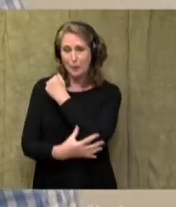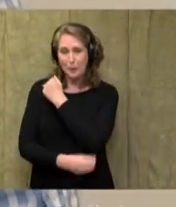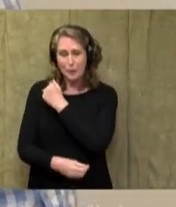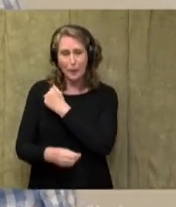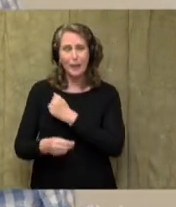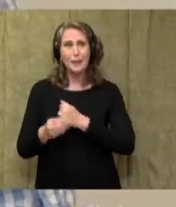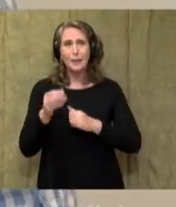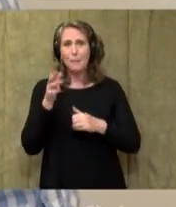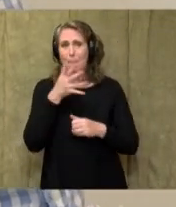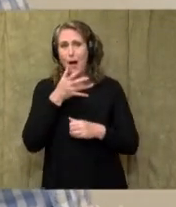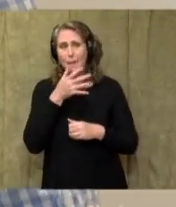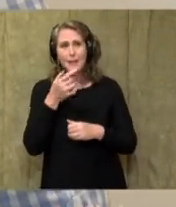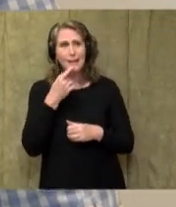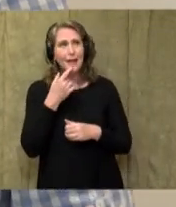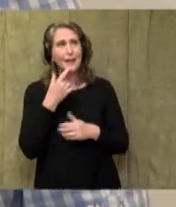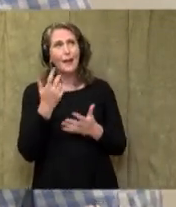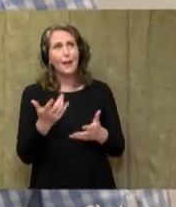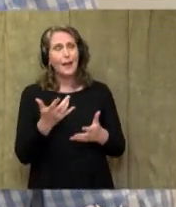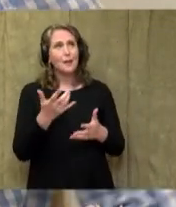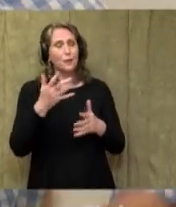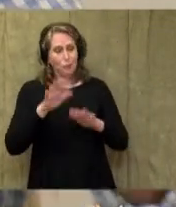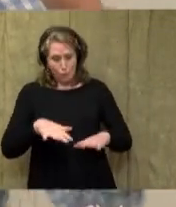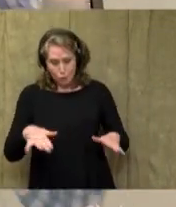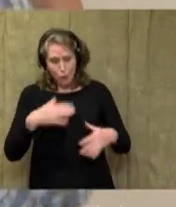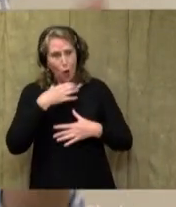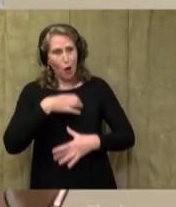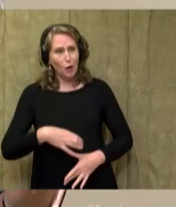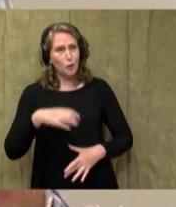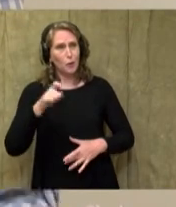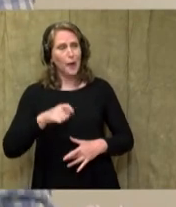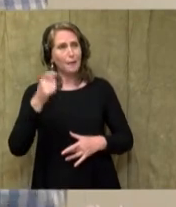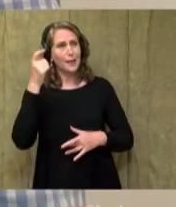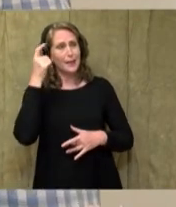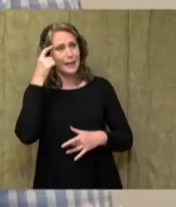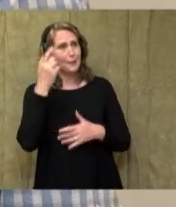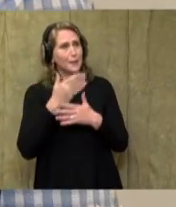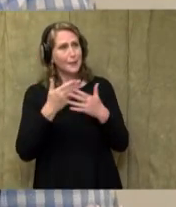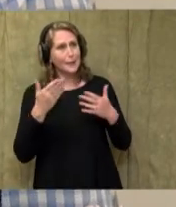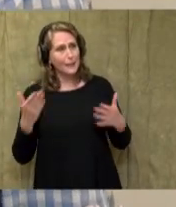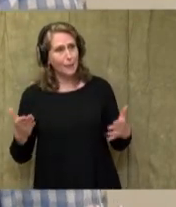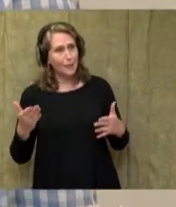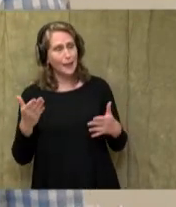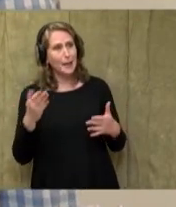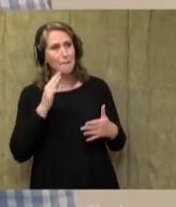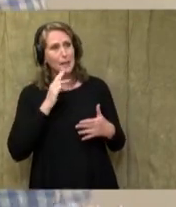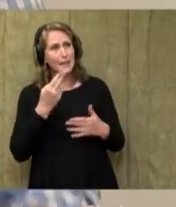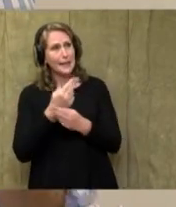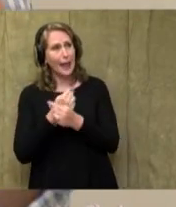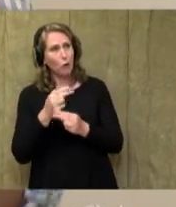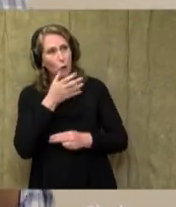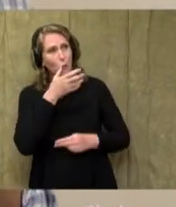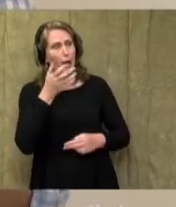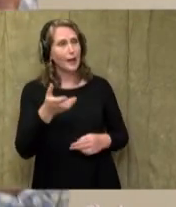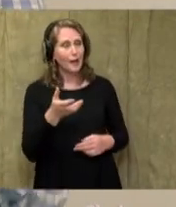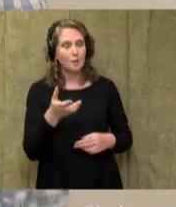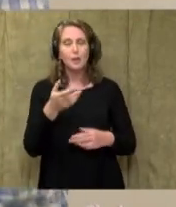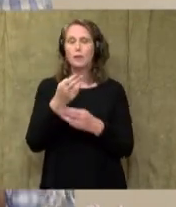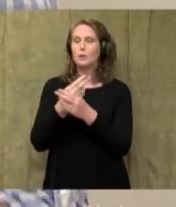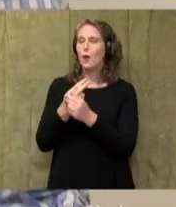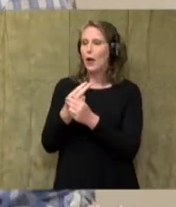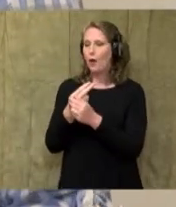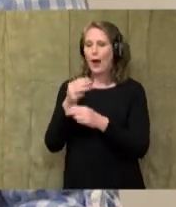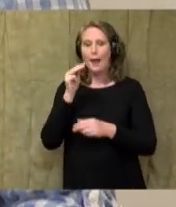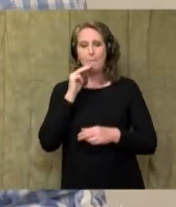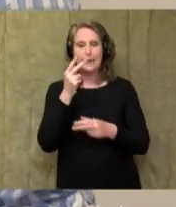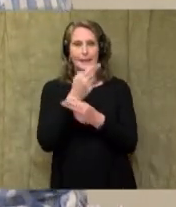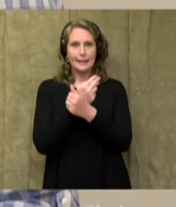are so hungry, Father Hare. We must think of something," Mrs. Hare cried one day. So Hare and